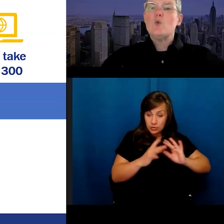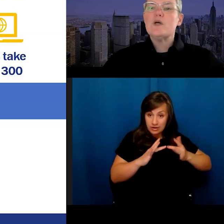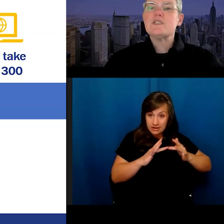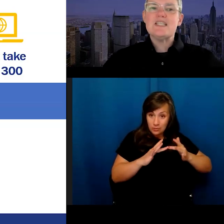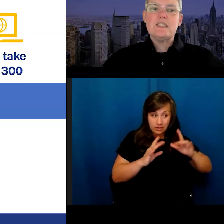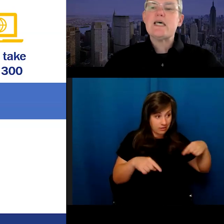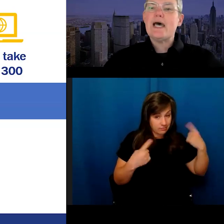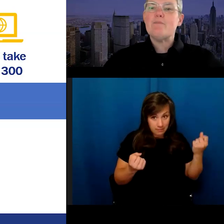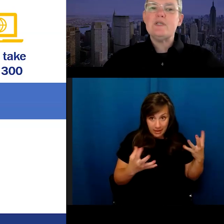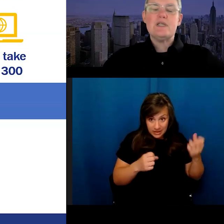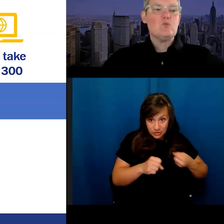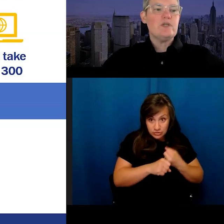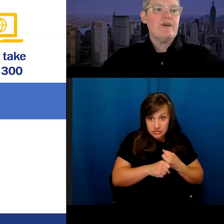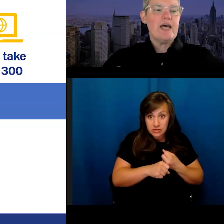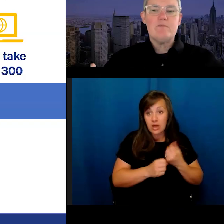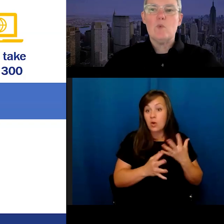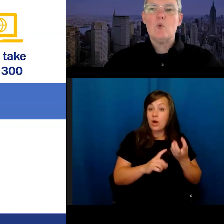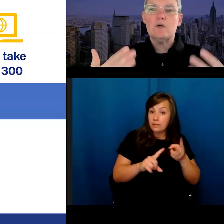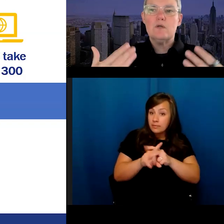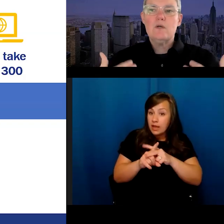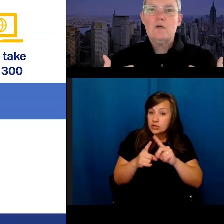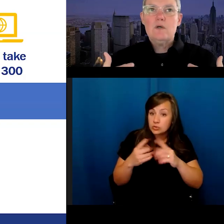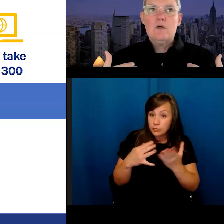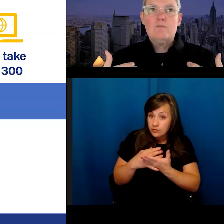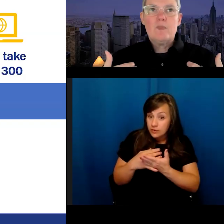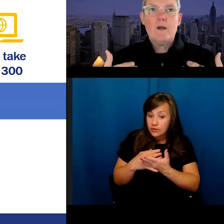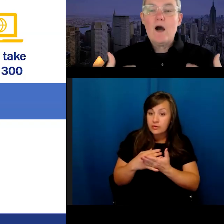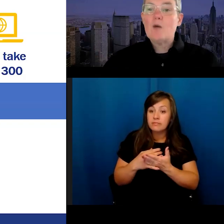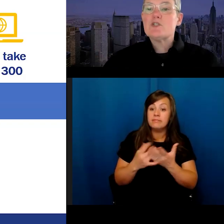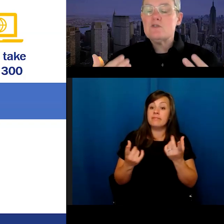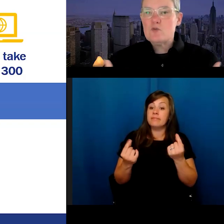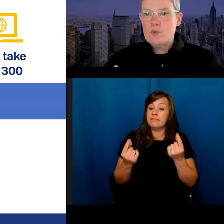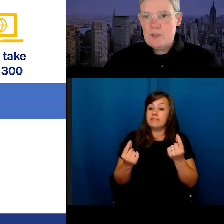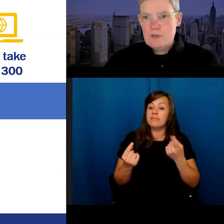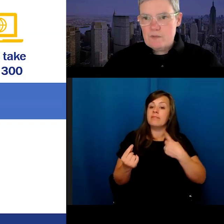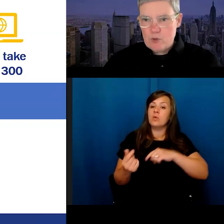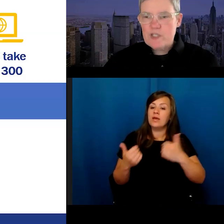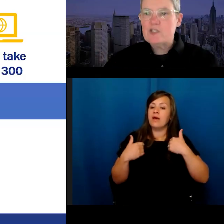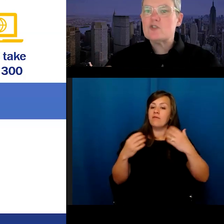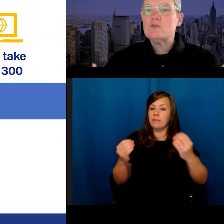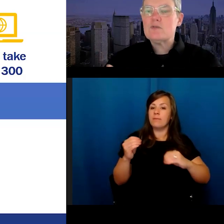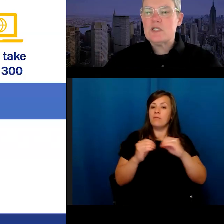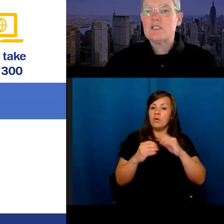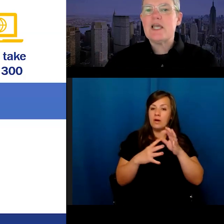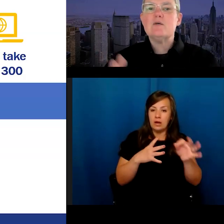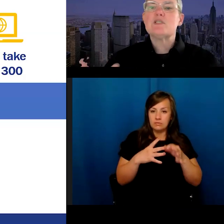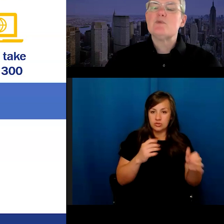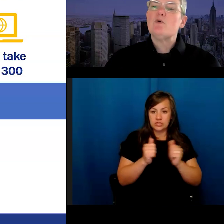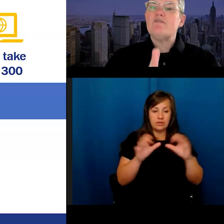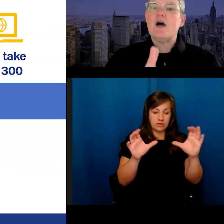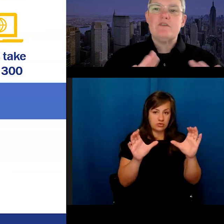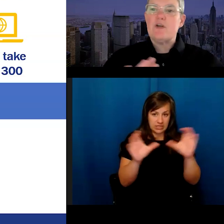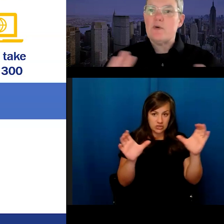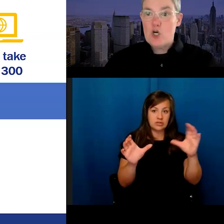that, what has tended to happen is we have had more options with credentials and exams,